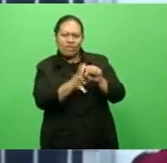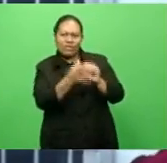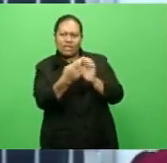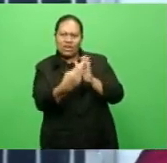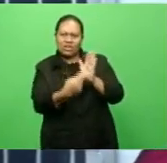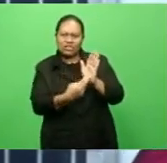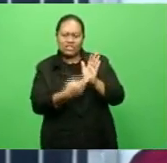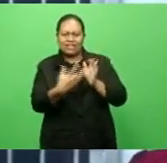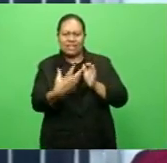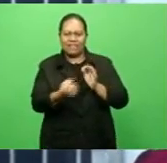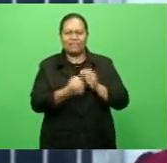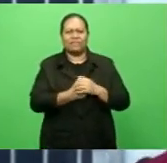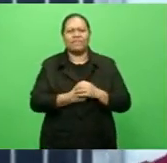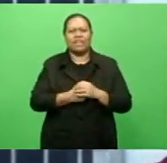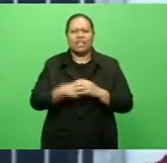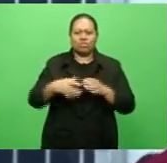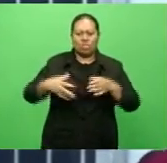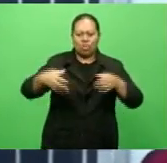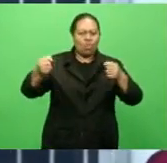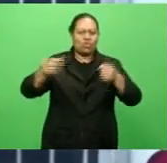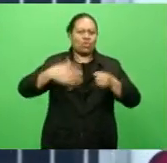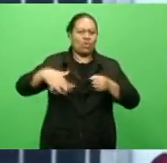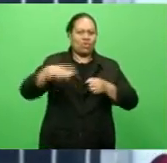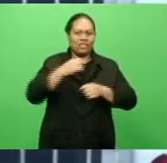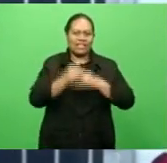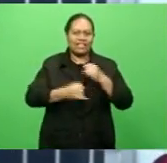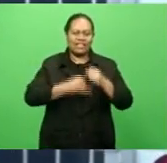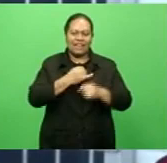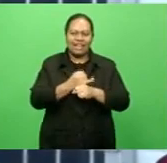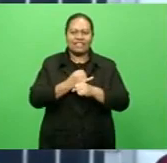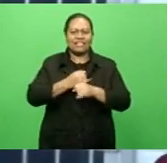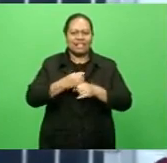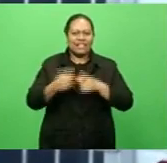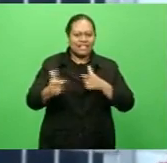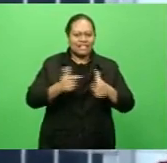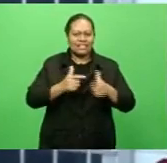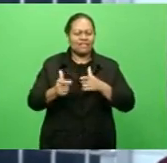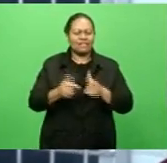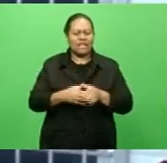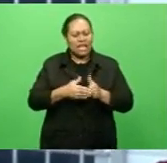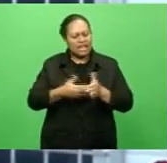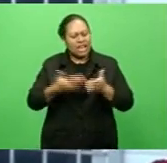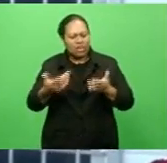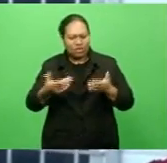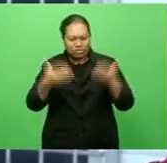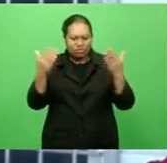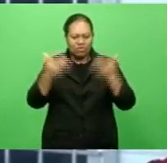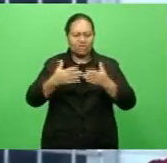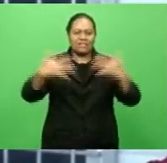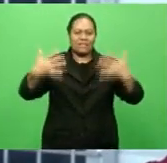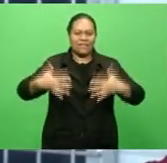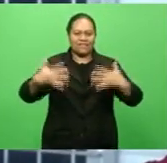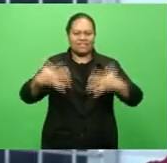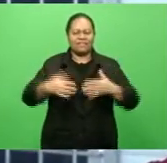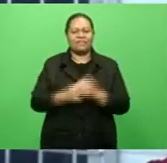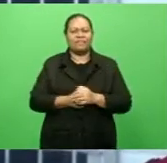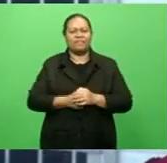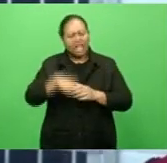many international sevens tournaments this year, has been an opportunity as well for me to capitalize playing in the 15s.